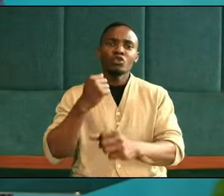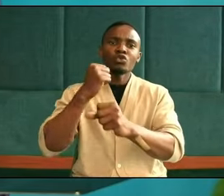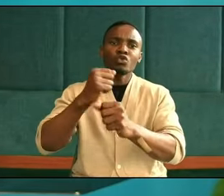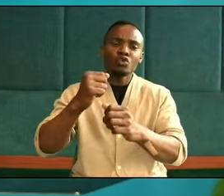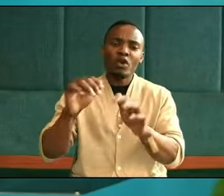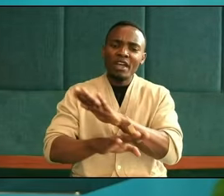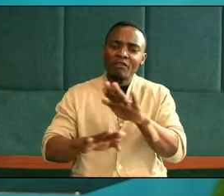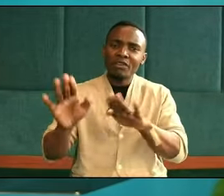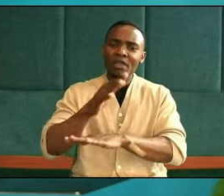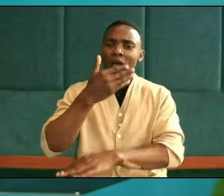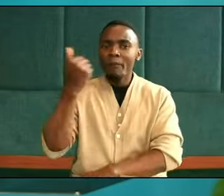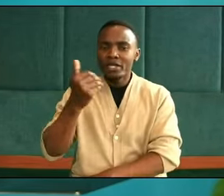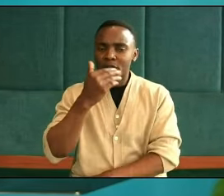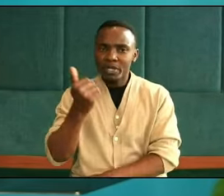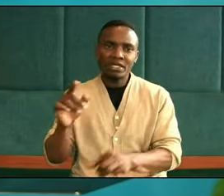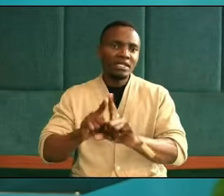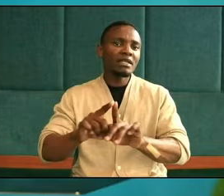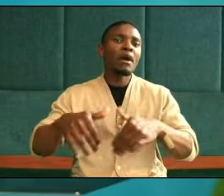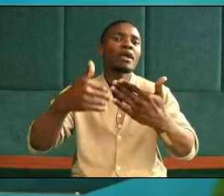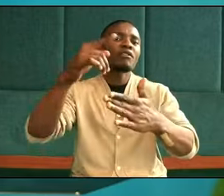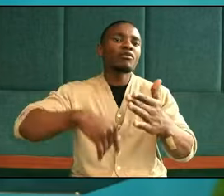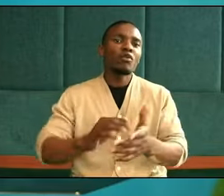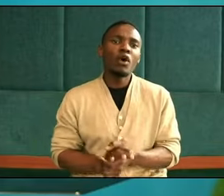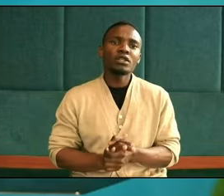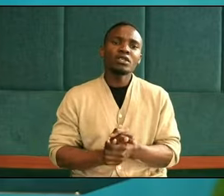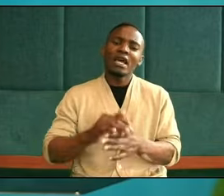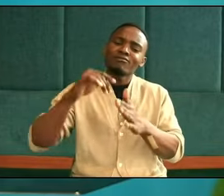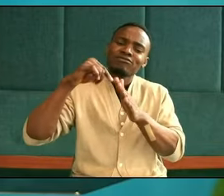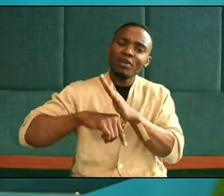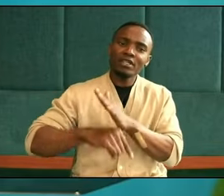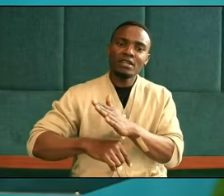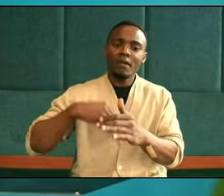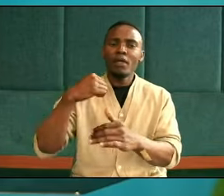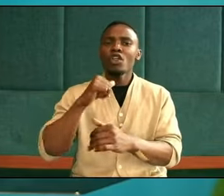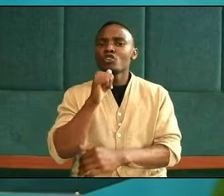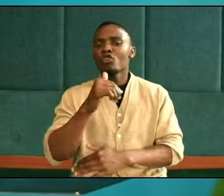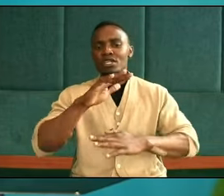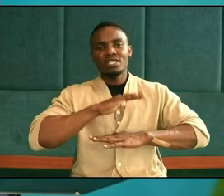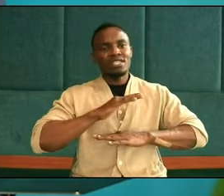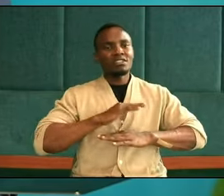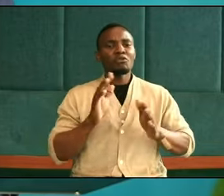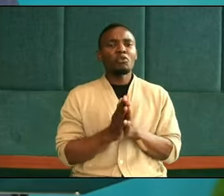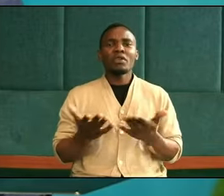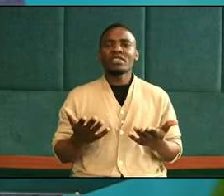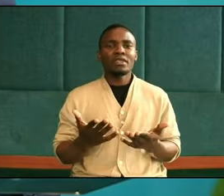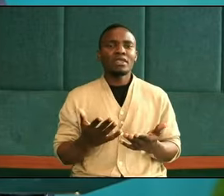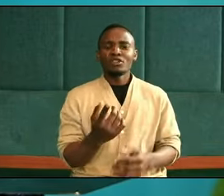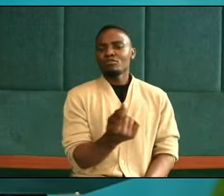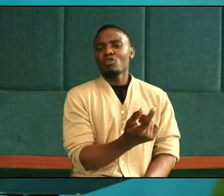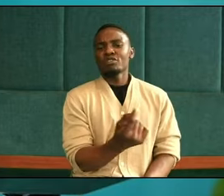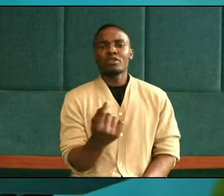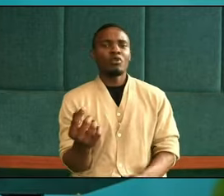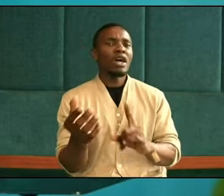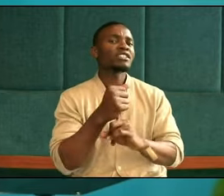higher. Someone who wants to give it the extra touch. Someone who is not satisfied by mean achievements,